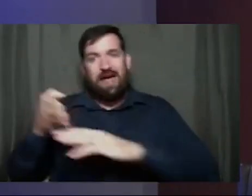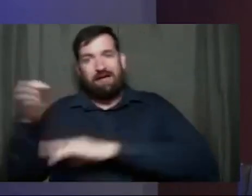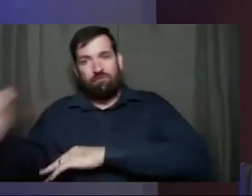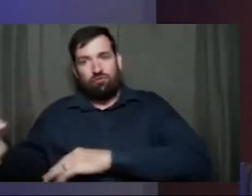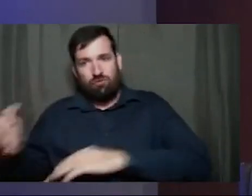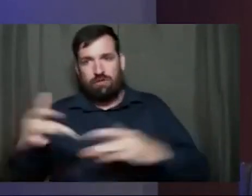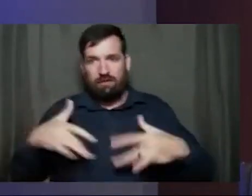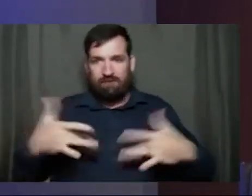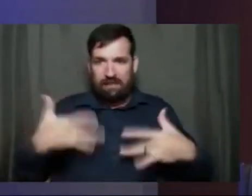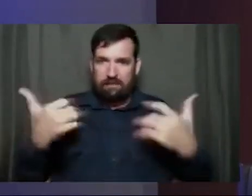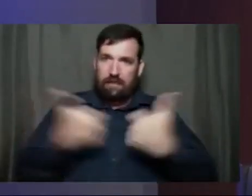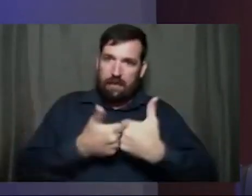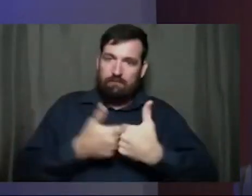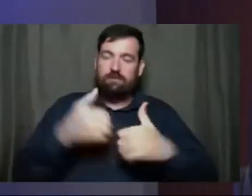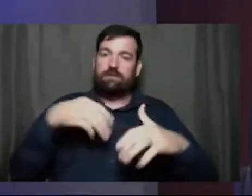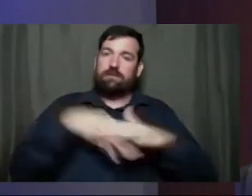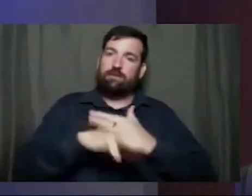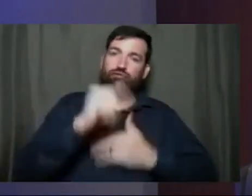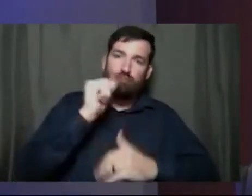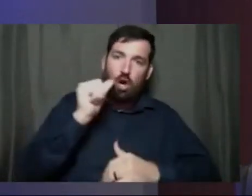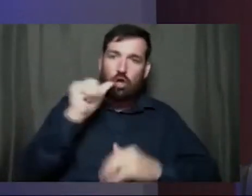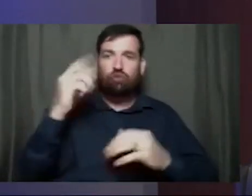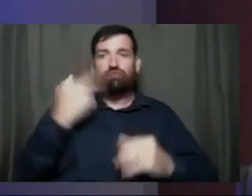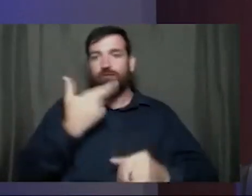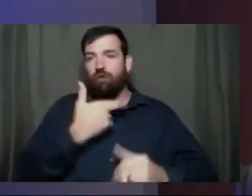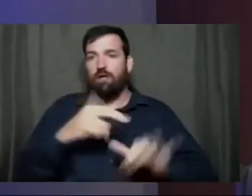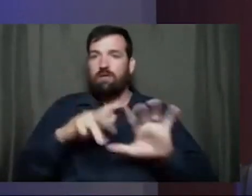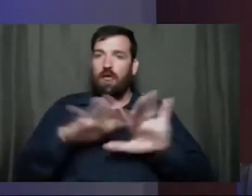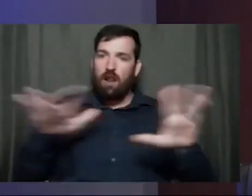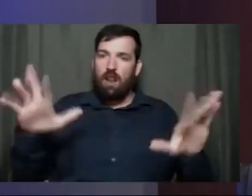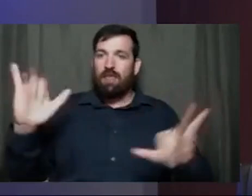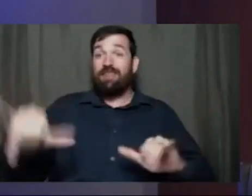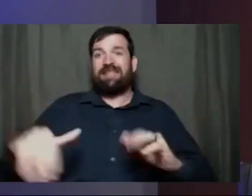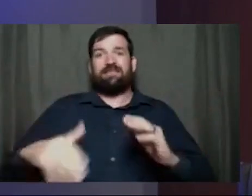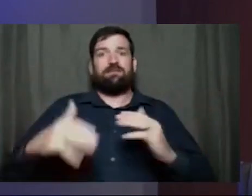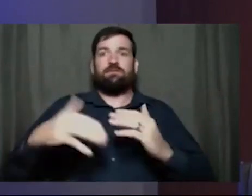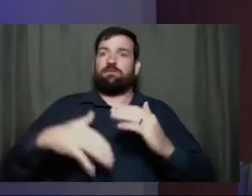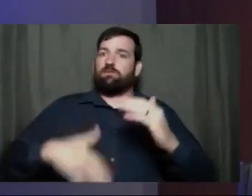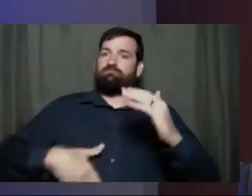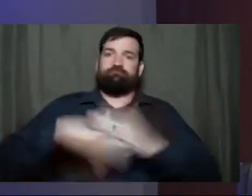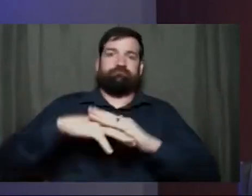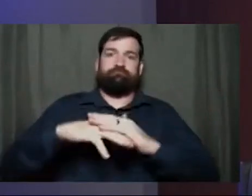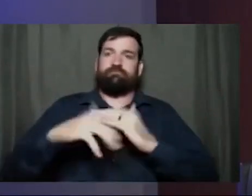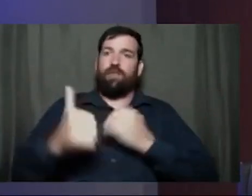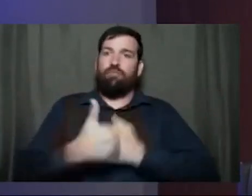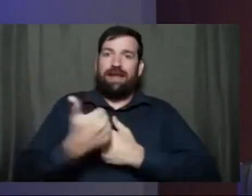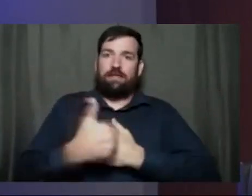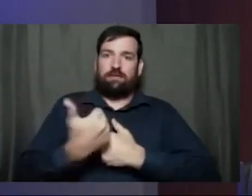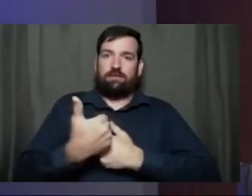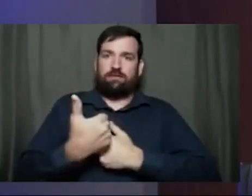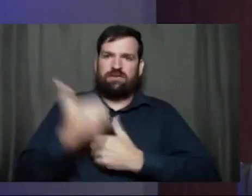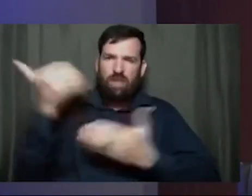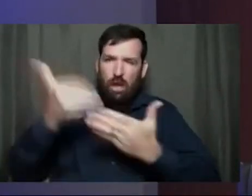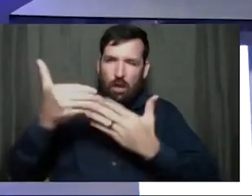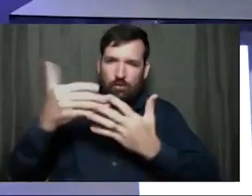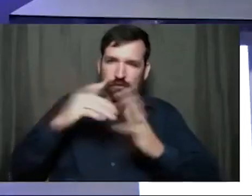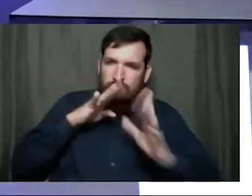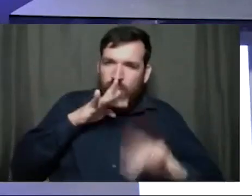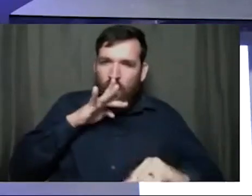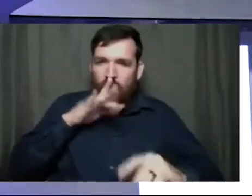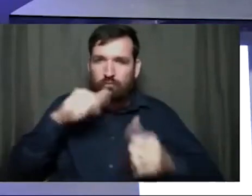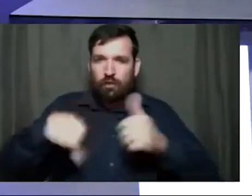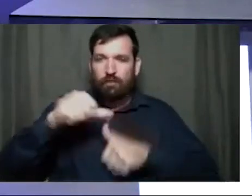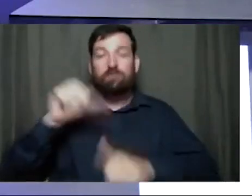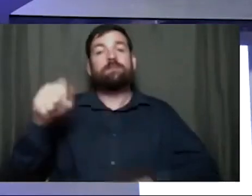going into bars and restaurants together. Those are really the high threat environments. The close talking, all that good stuff. All right,